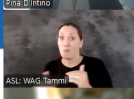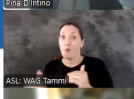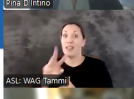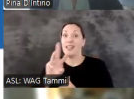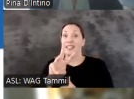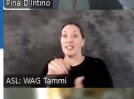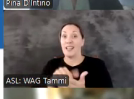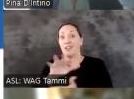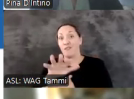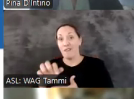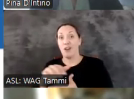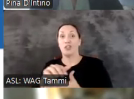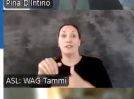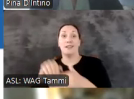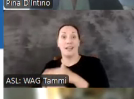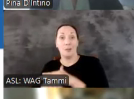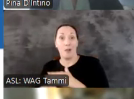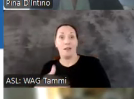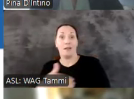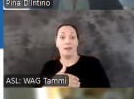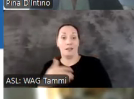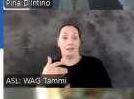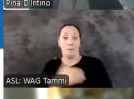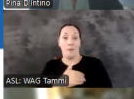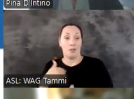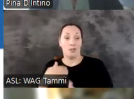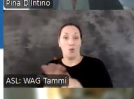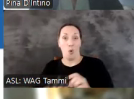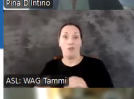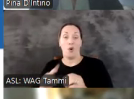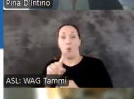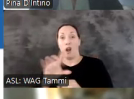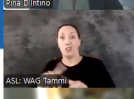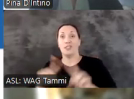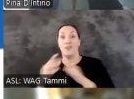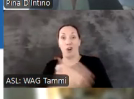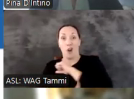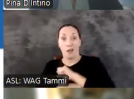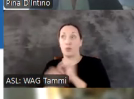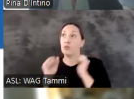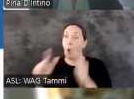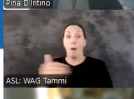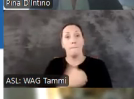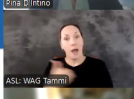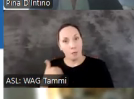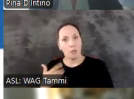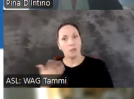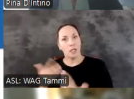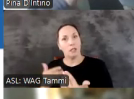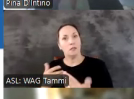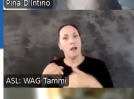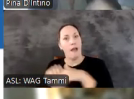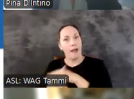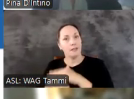accessibility professionals in over 100 countries. All IAAP members get complimentary access to live